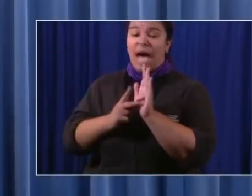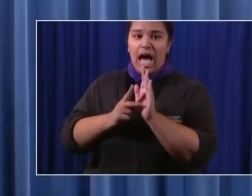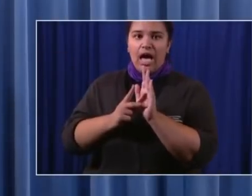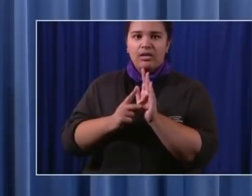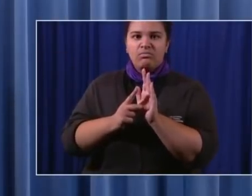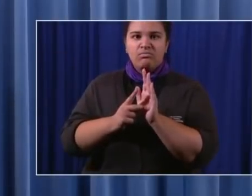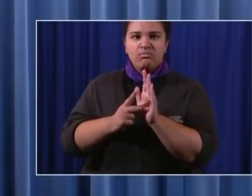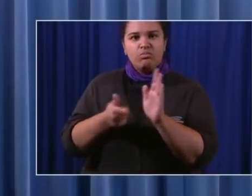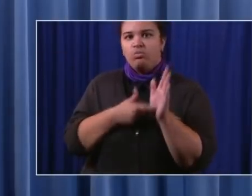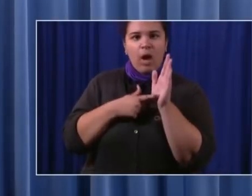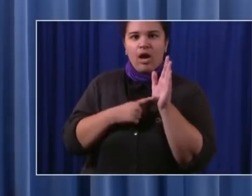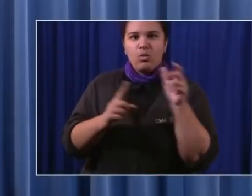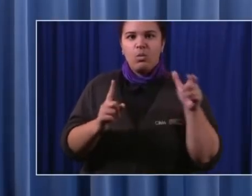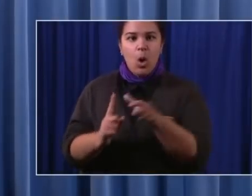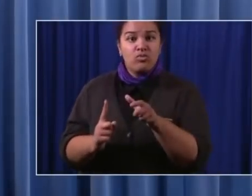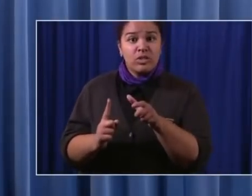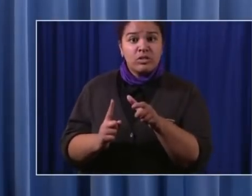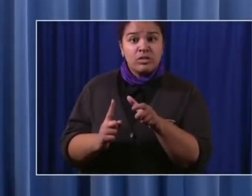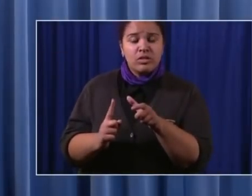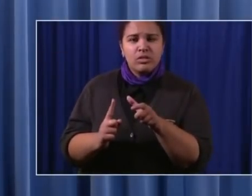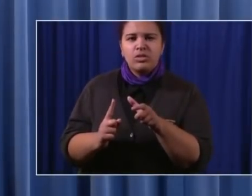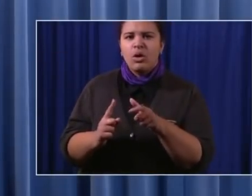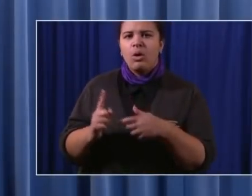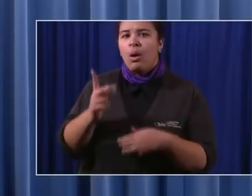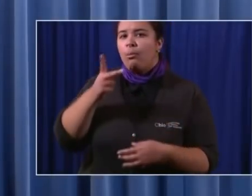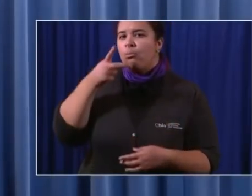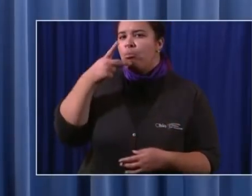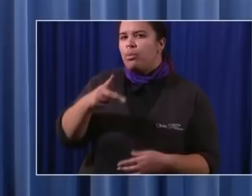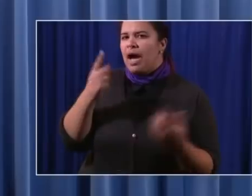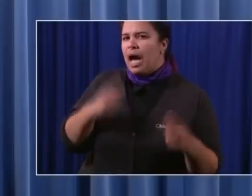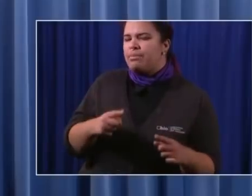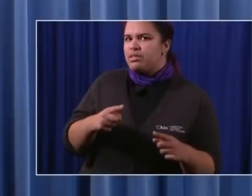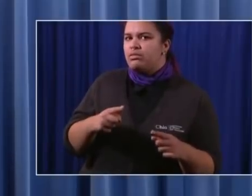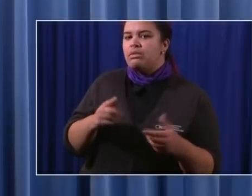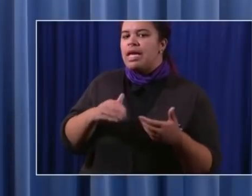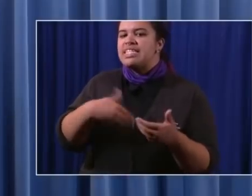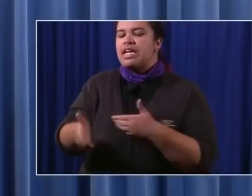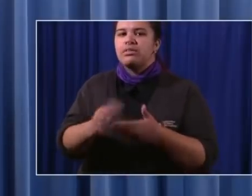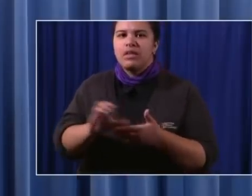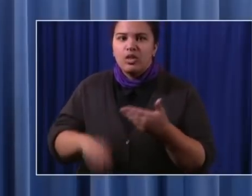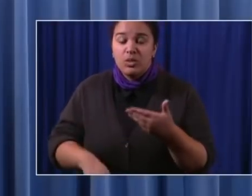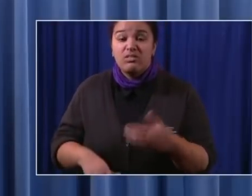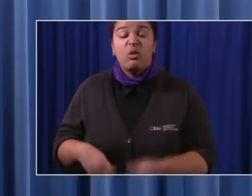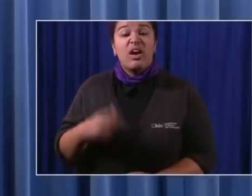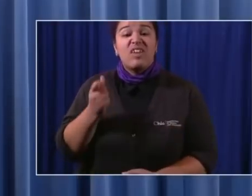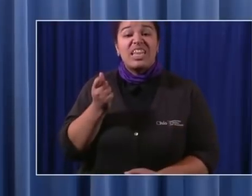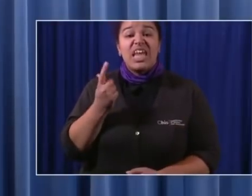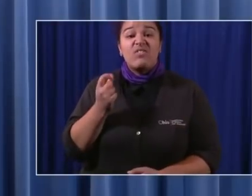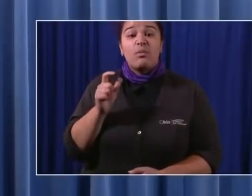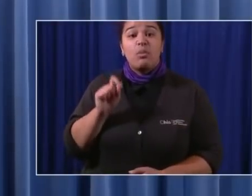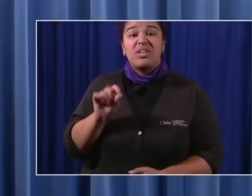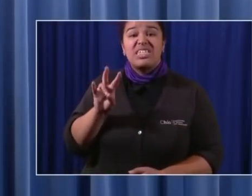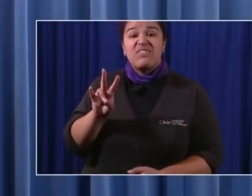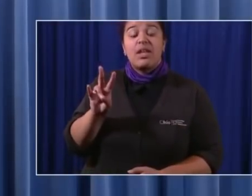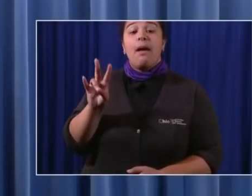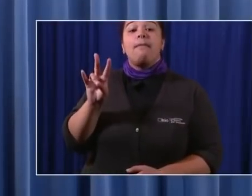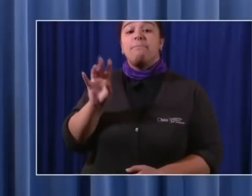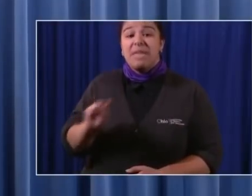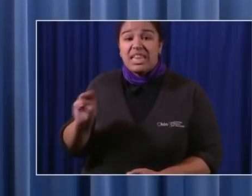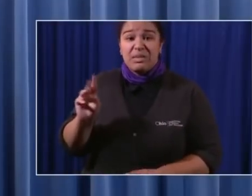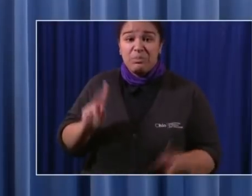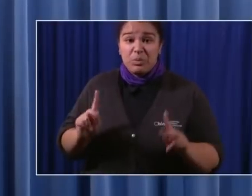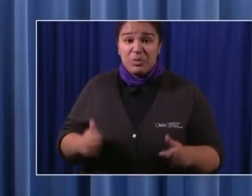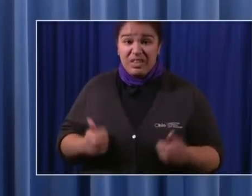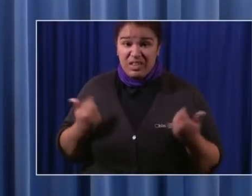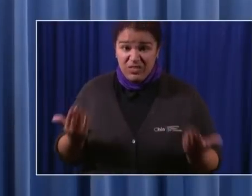purple trigger? And then, you know, we have a state of 11.7 million people. We had 1,000 new cases today. That's not a large